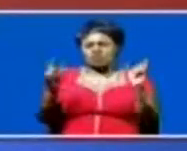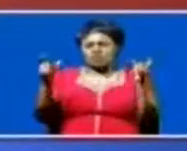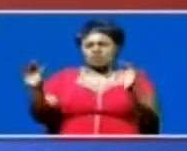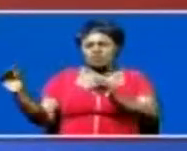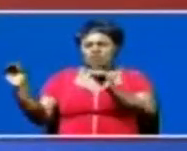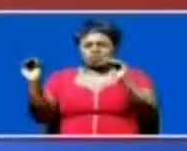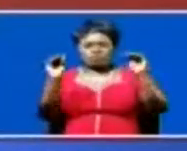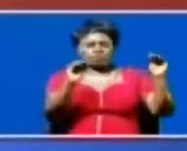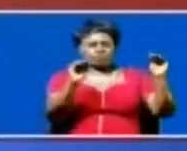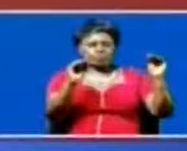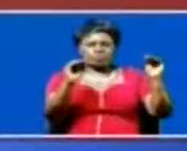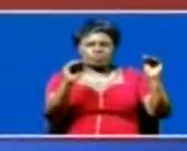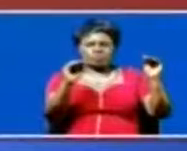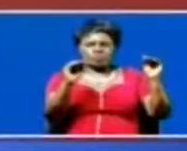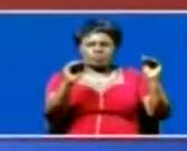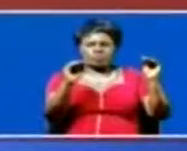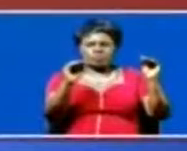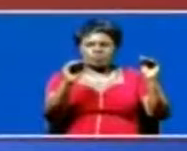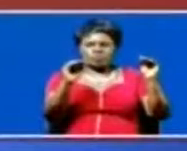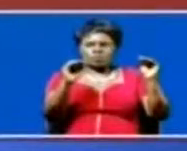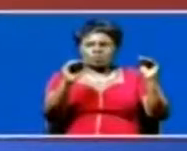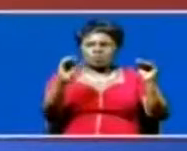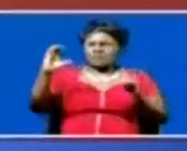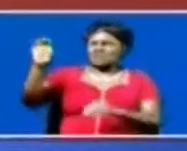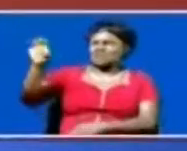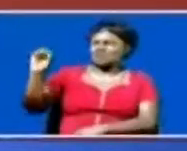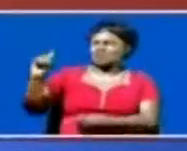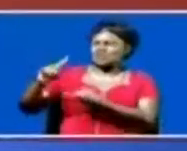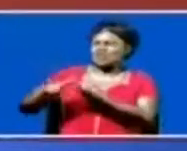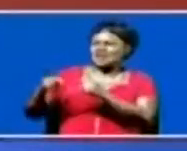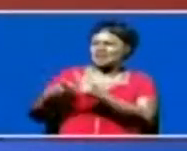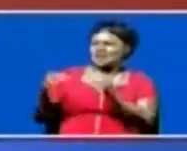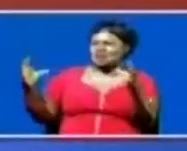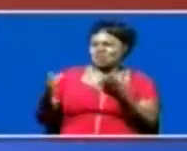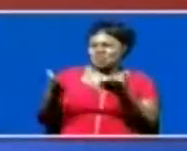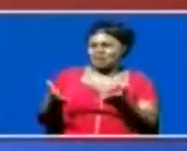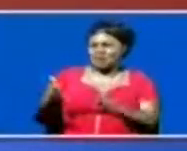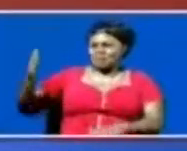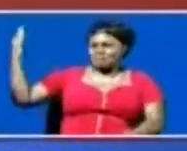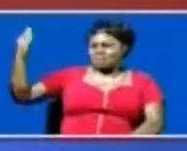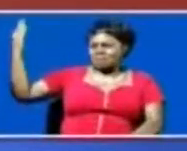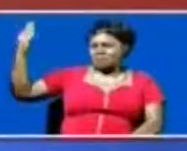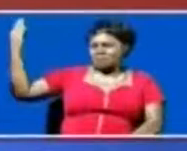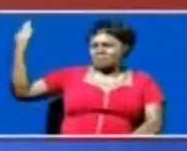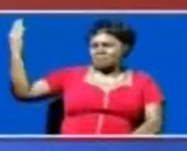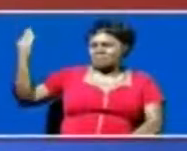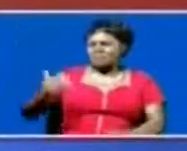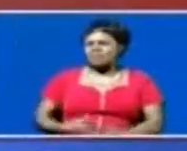over and listen in. I understand Orlando Liomu, who's the Standard CEO, is currently giving his address.